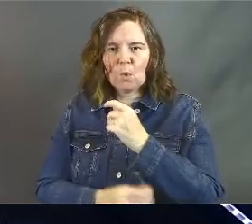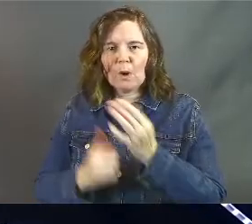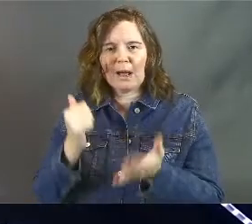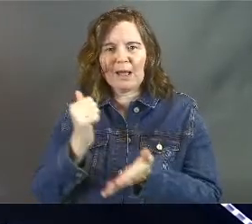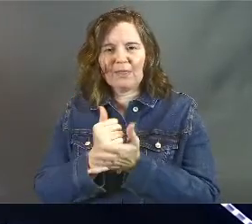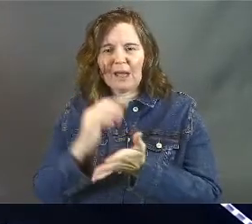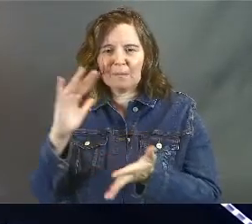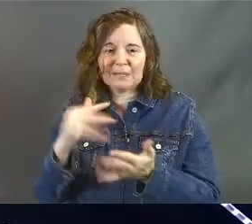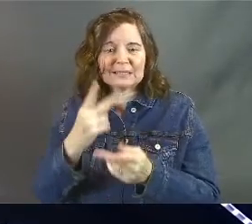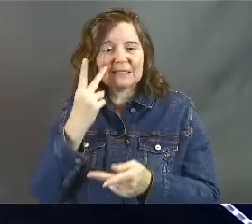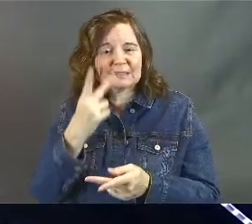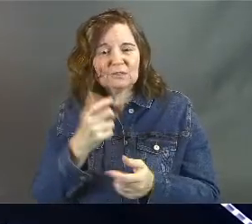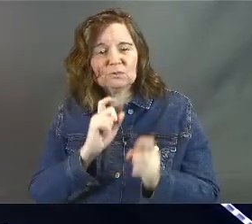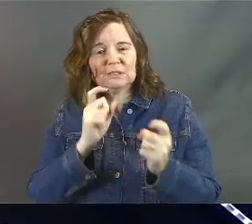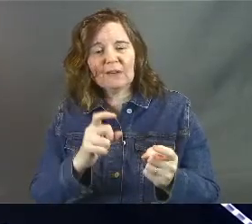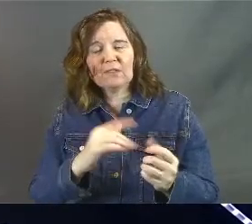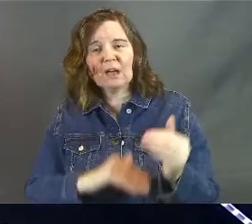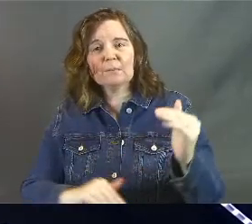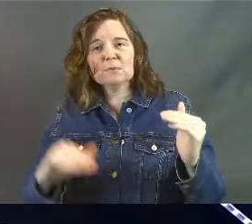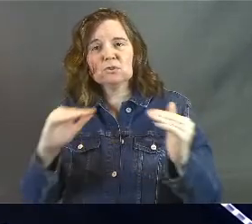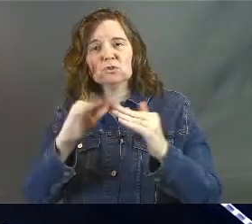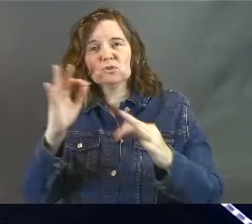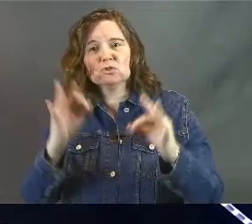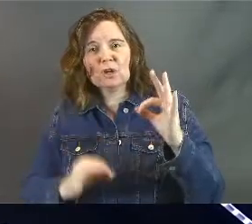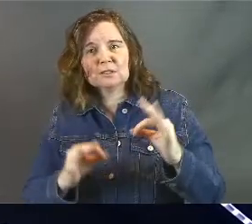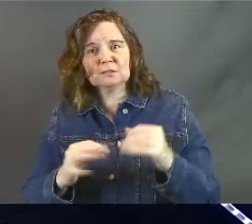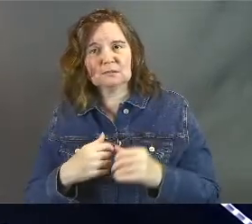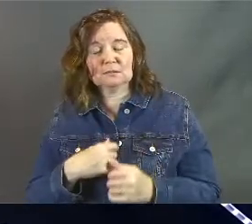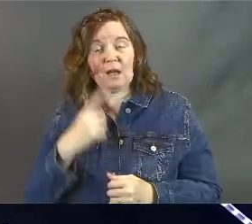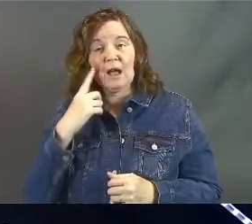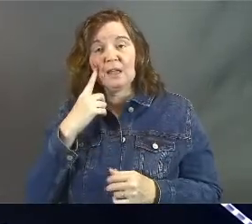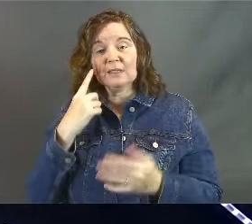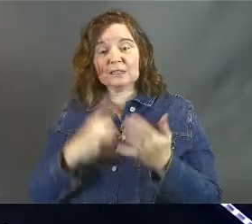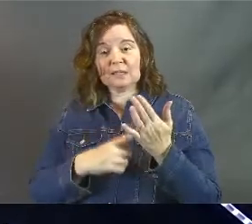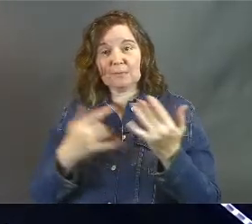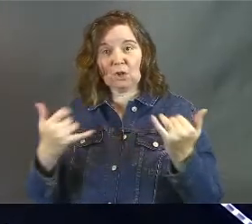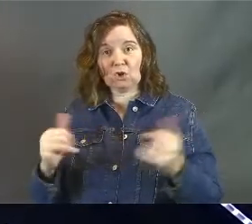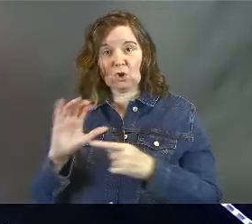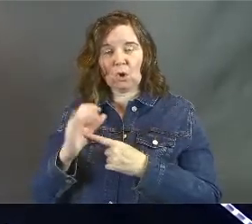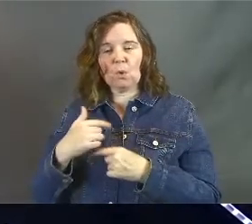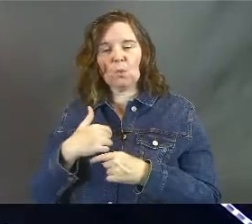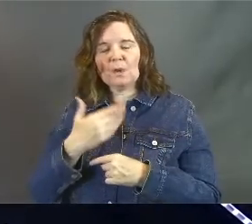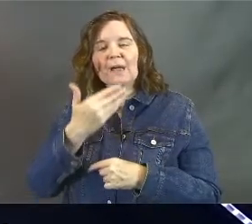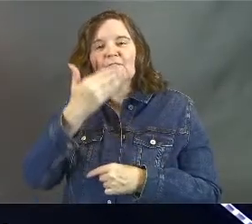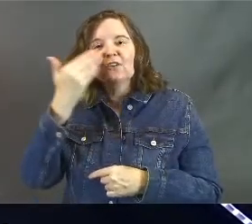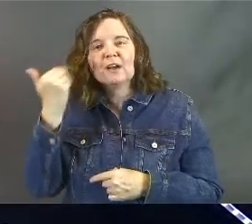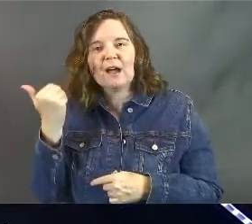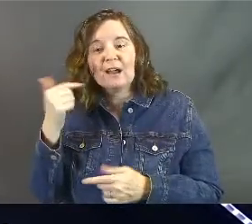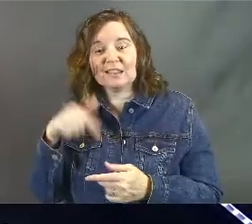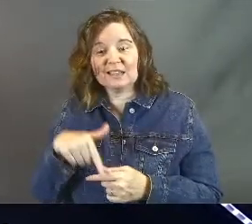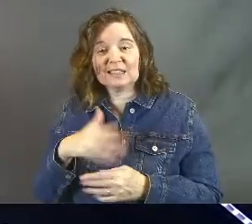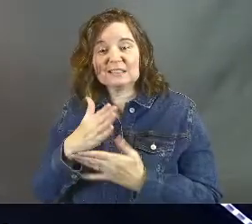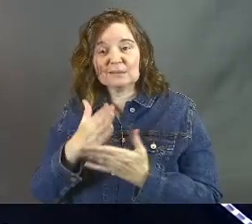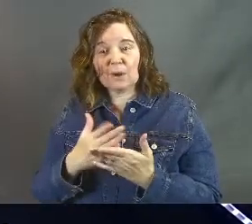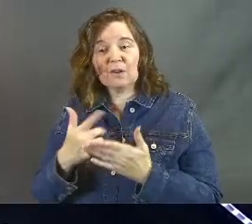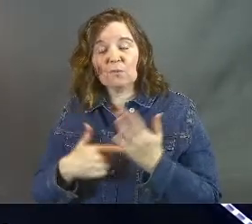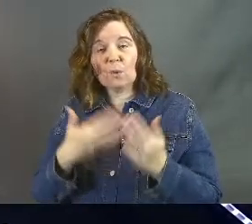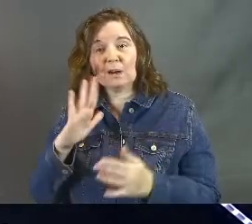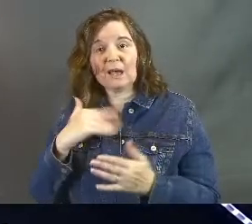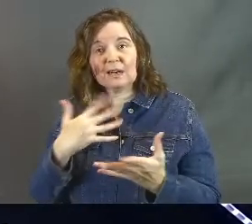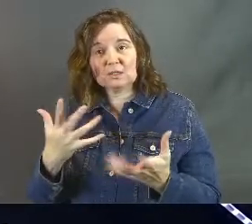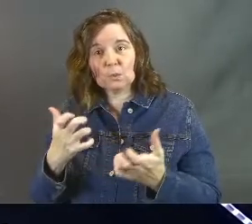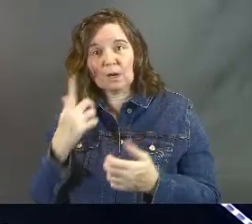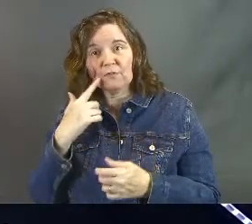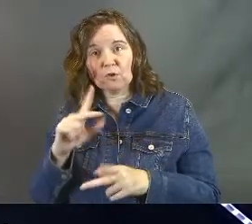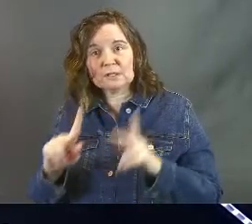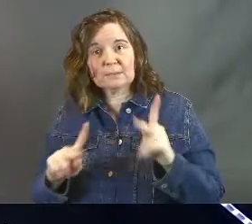that they get justice. I think sometimes in our current culture, we have forgotten that this is part of what God has